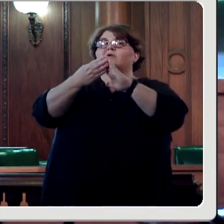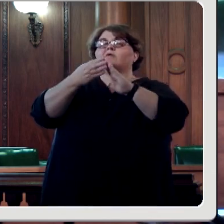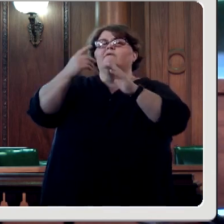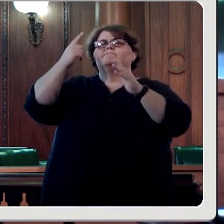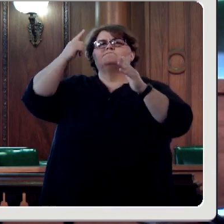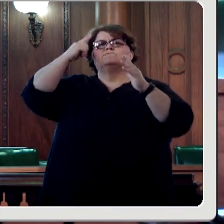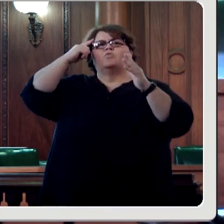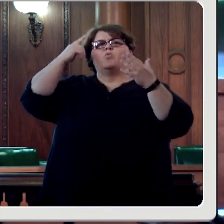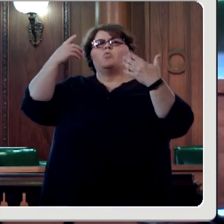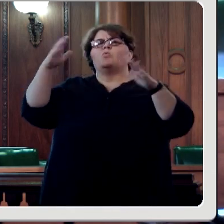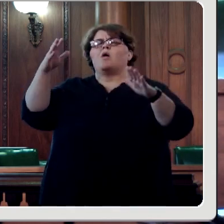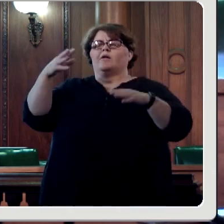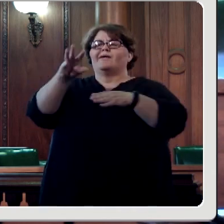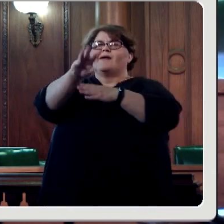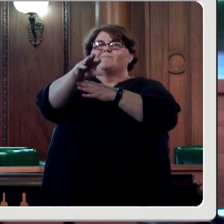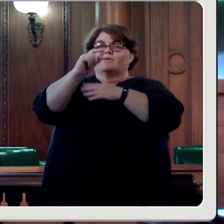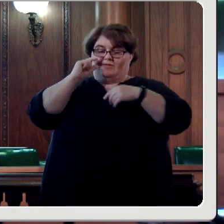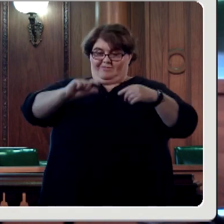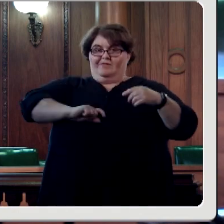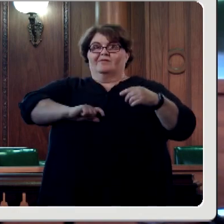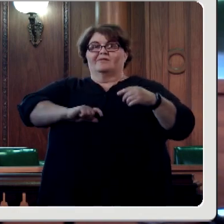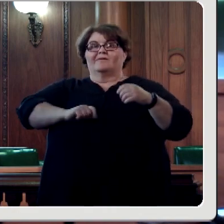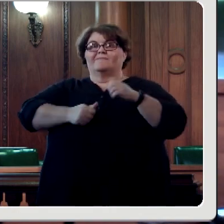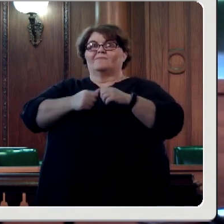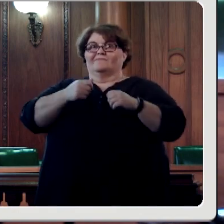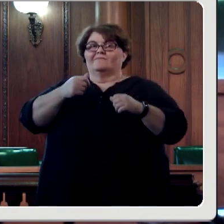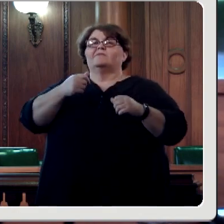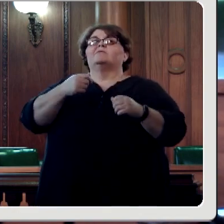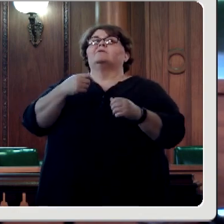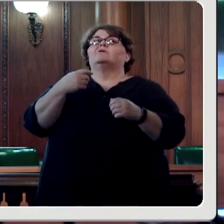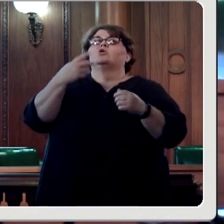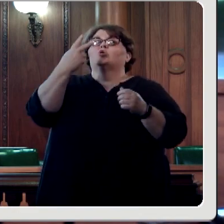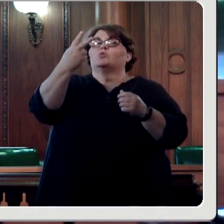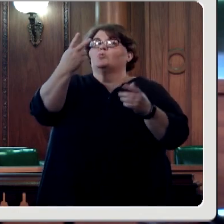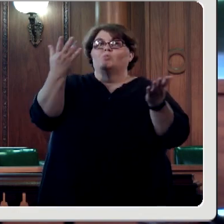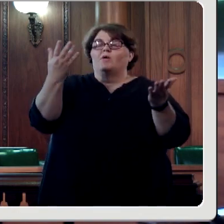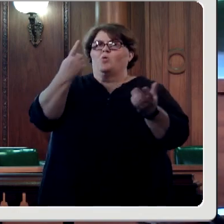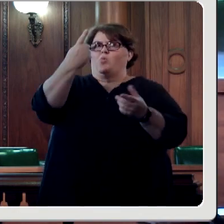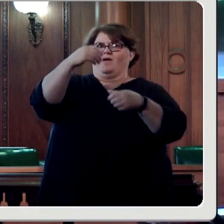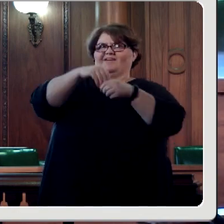that's quite a testament. We appreciate that. The